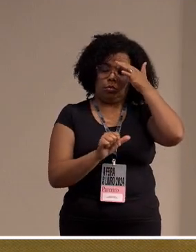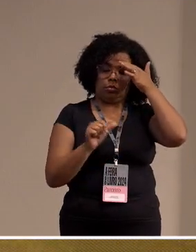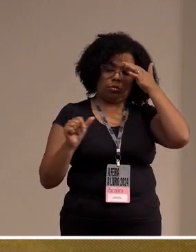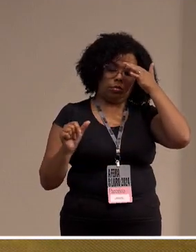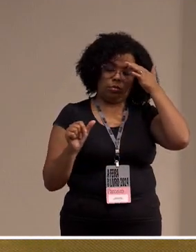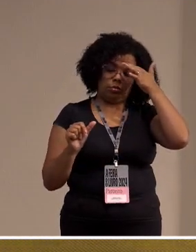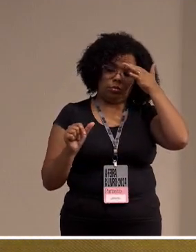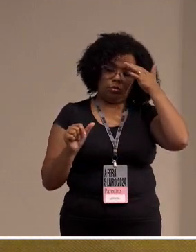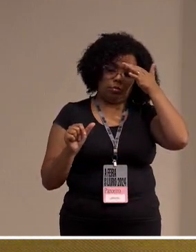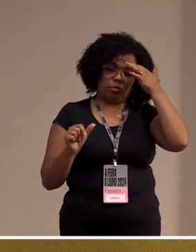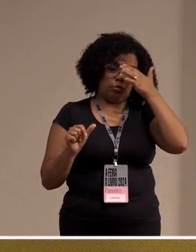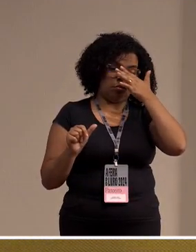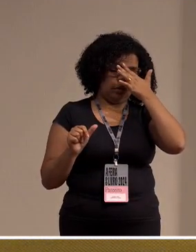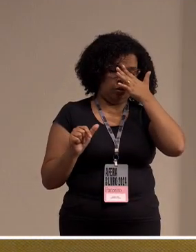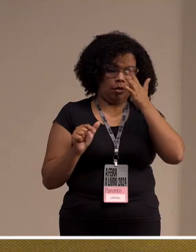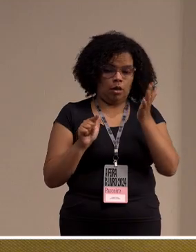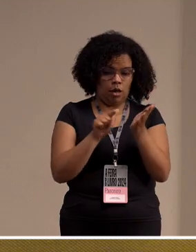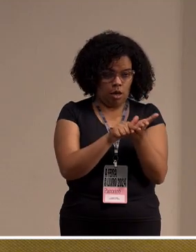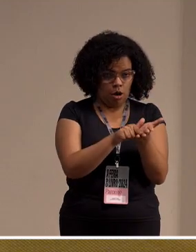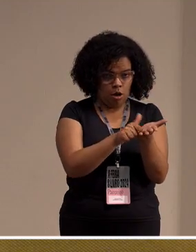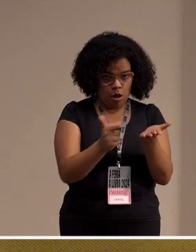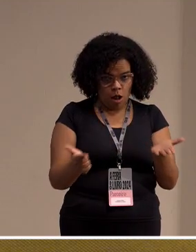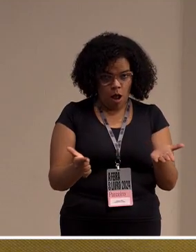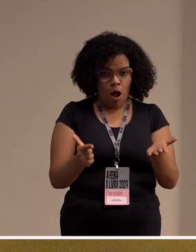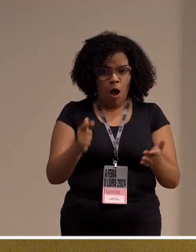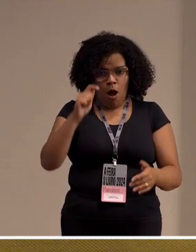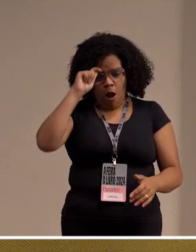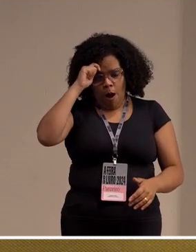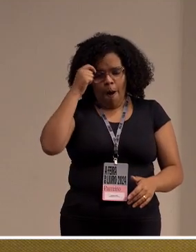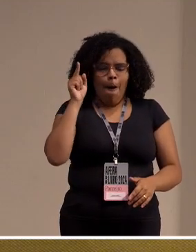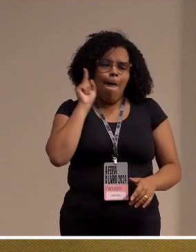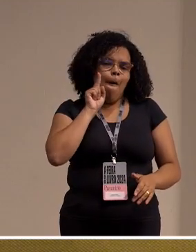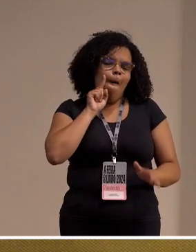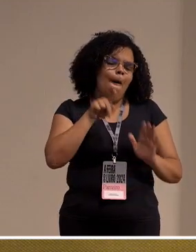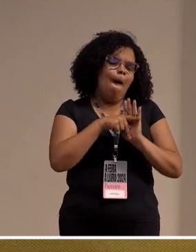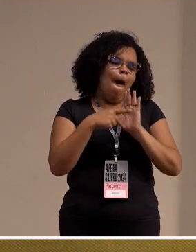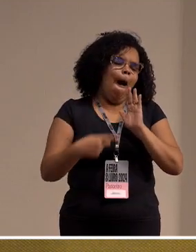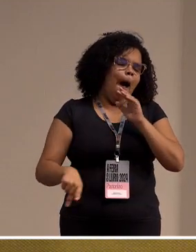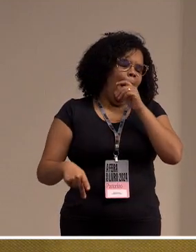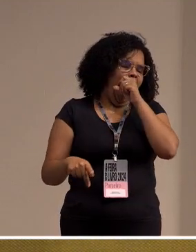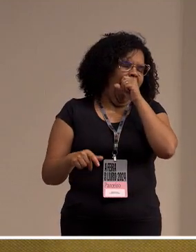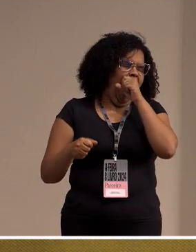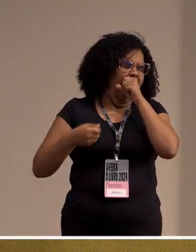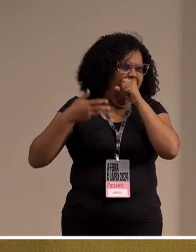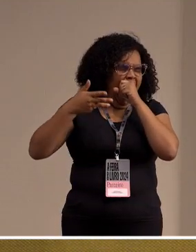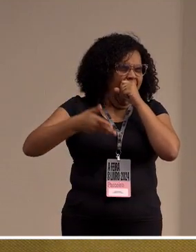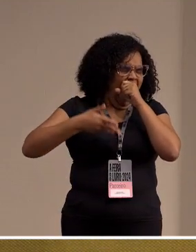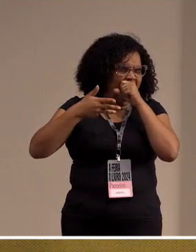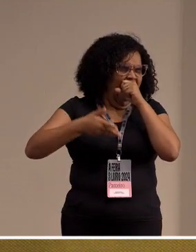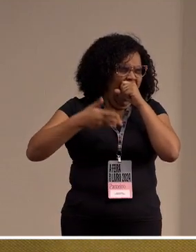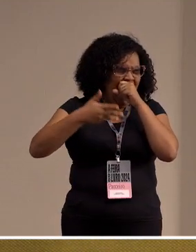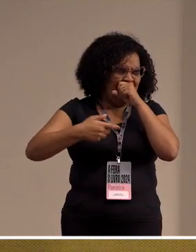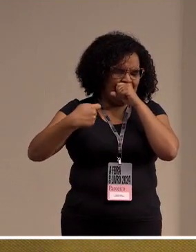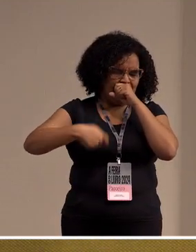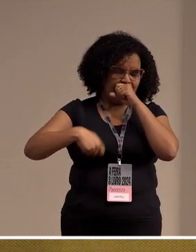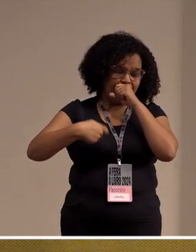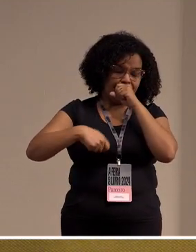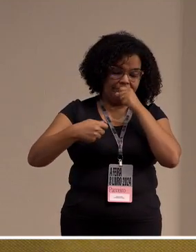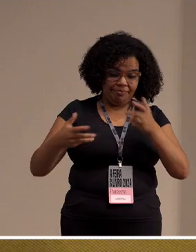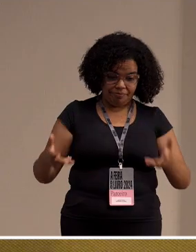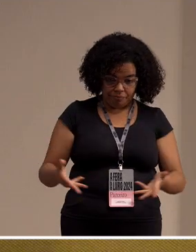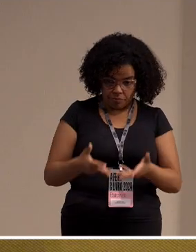And on the top of every issue, it said, we wish to plead our own cause. And that's part of what I